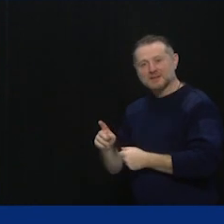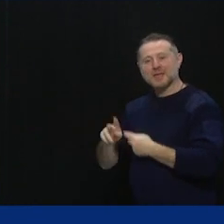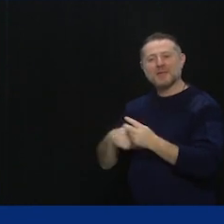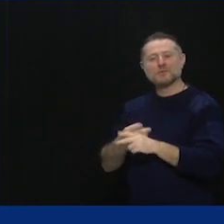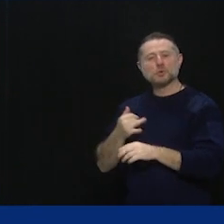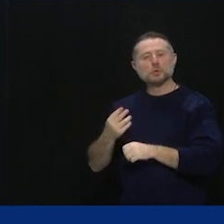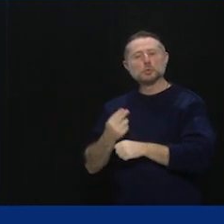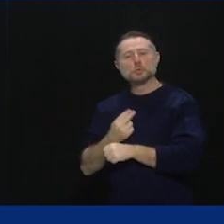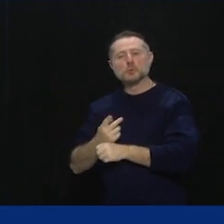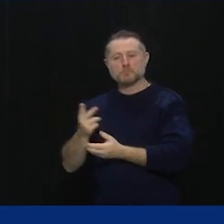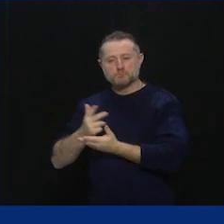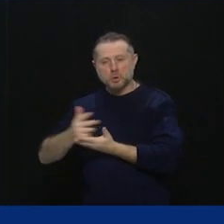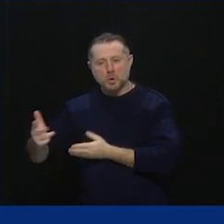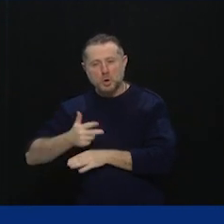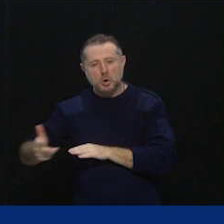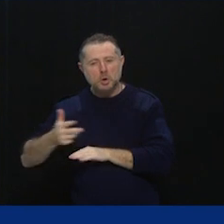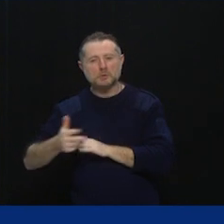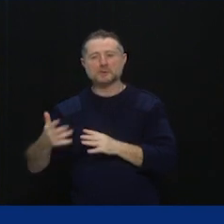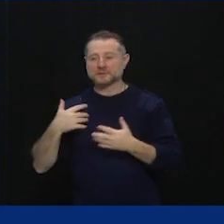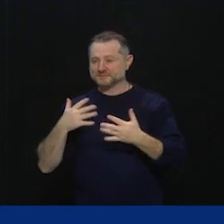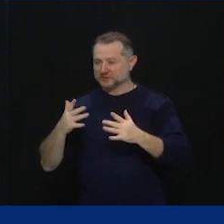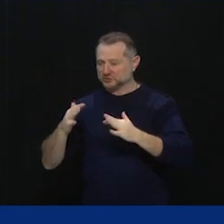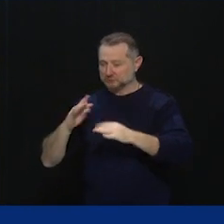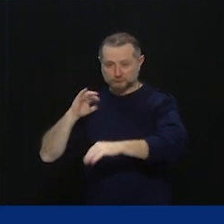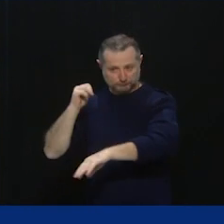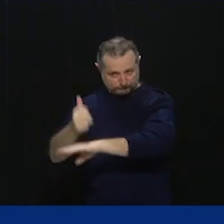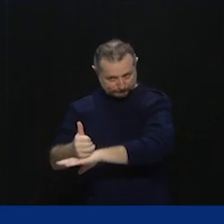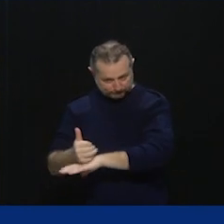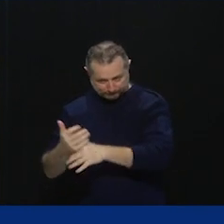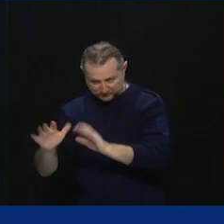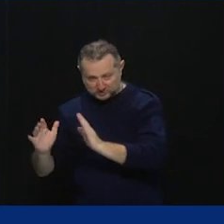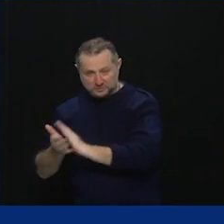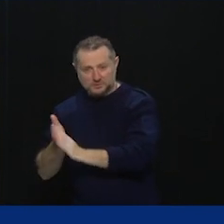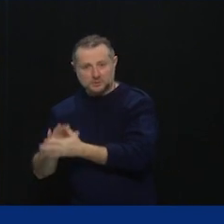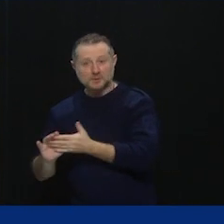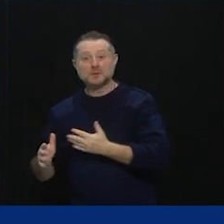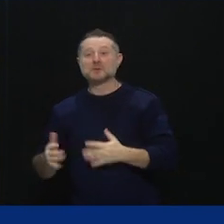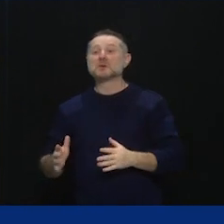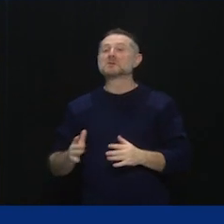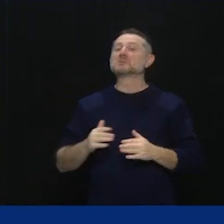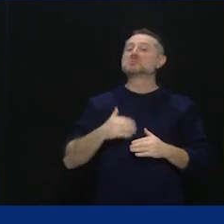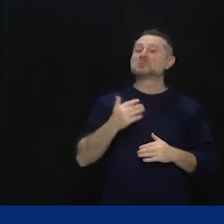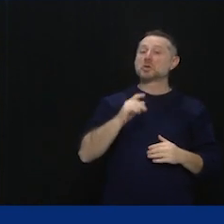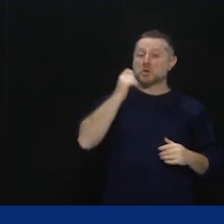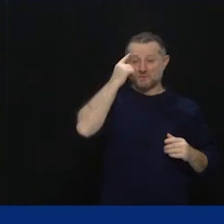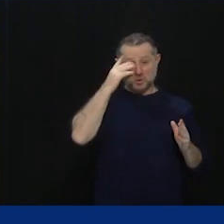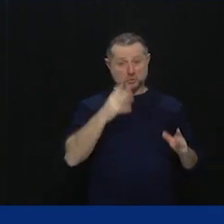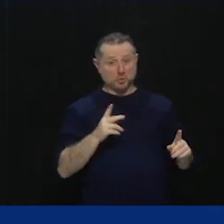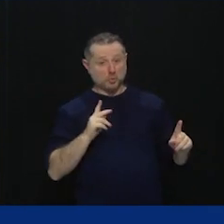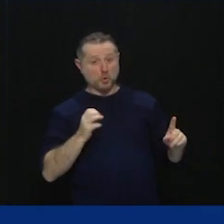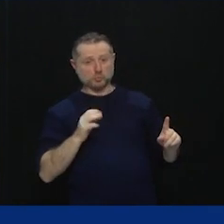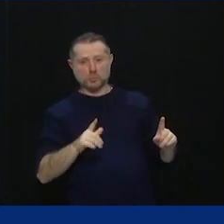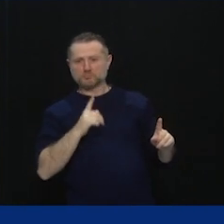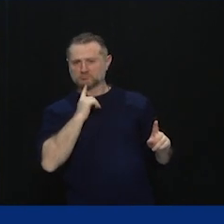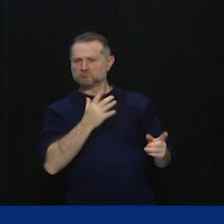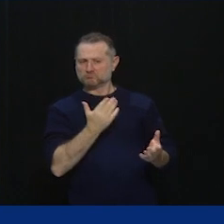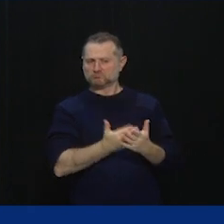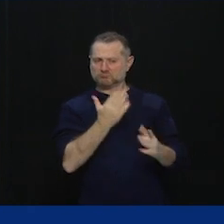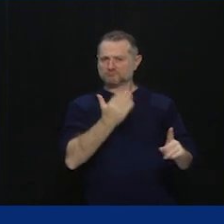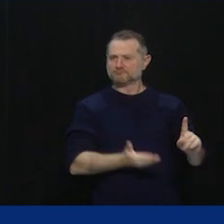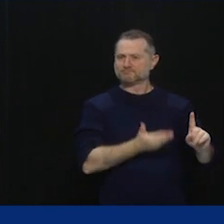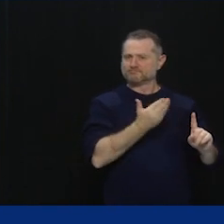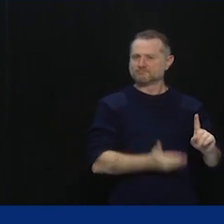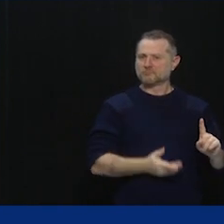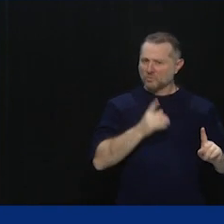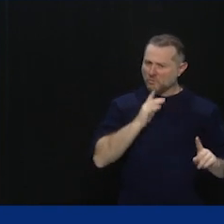I think Governor Hochul, you have walked the walk on economic development here for the project for 6 years. You've been instrumental